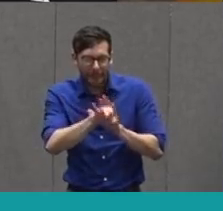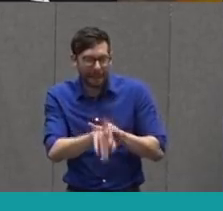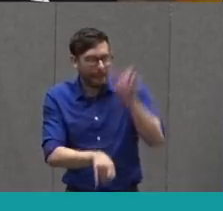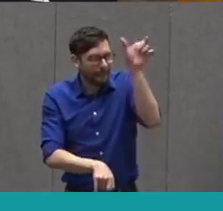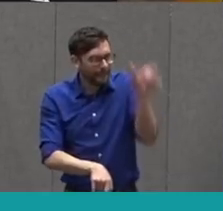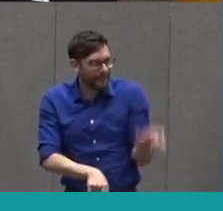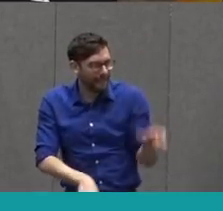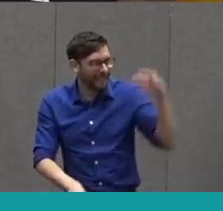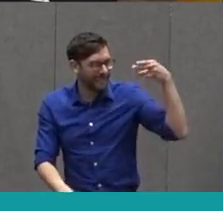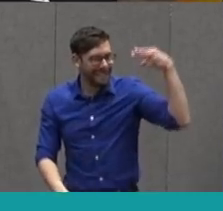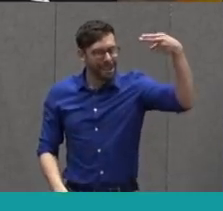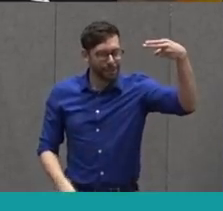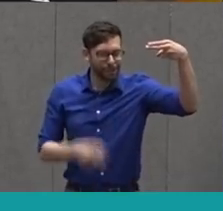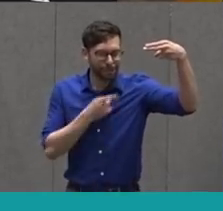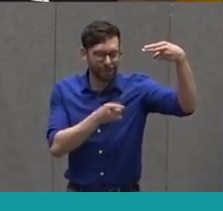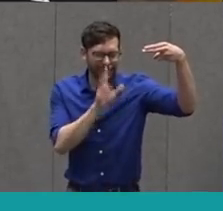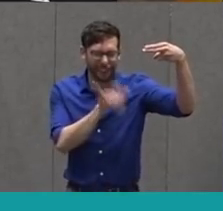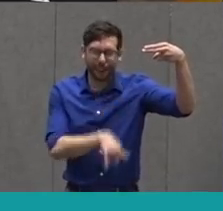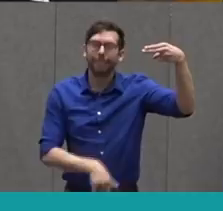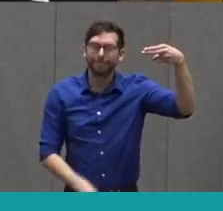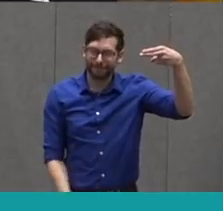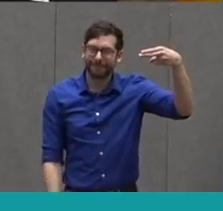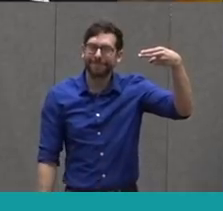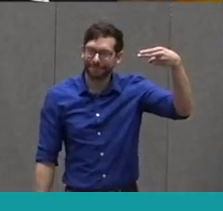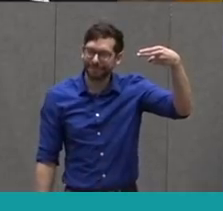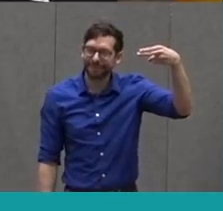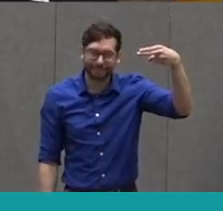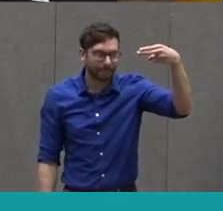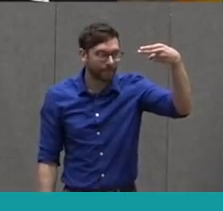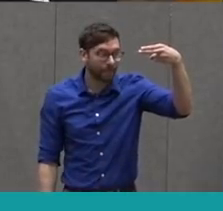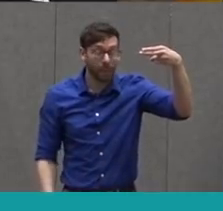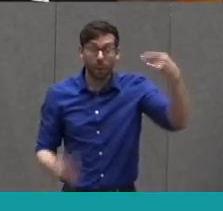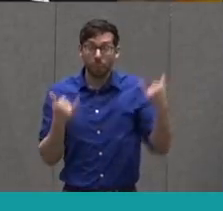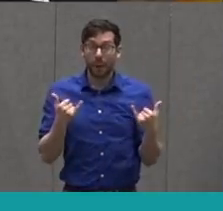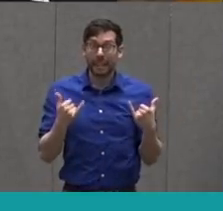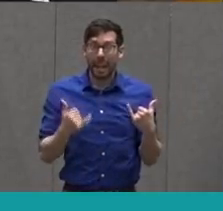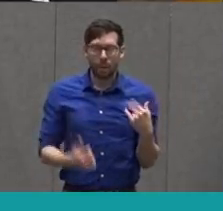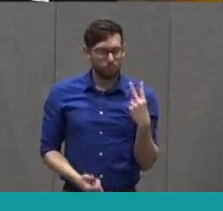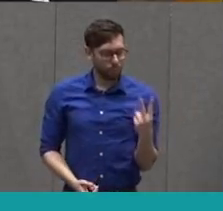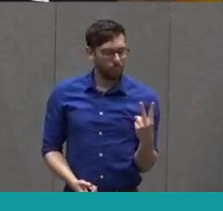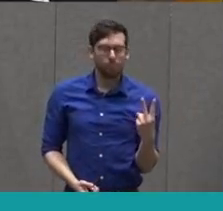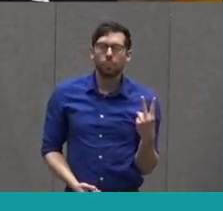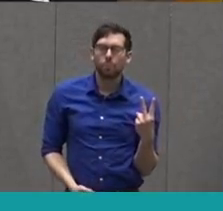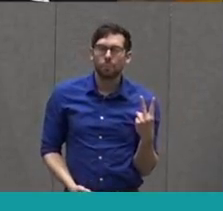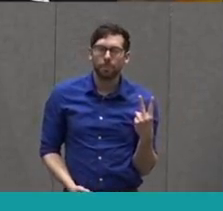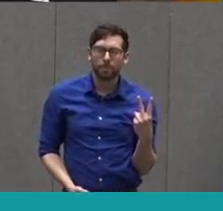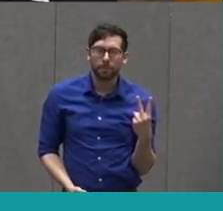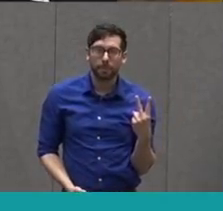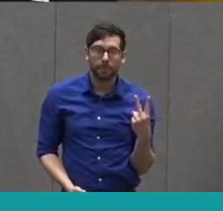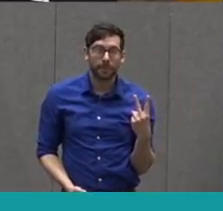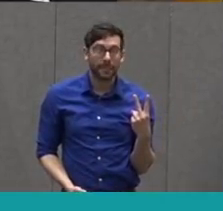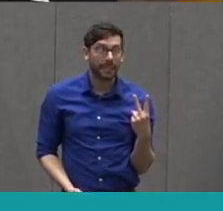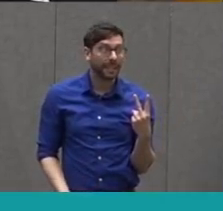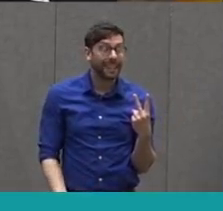or the hundreds column. So let's see. We have a 2 in there right now. If we did 100 more